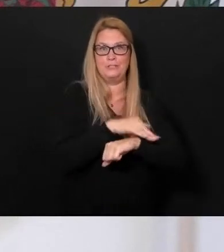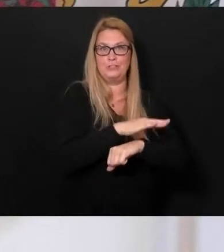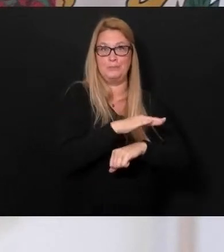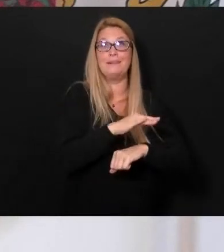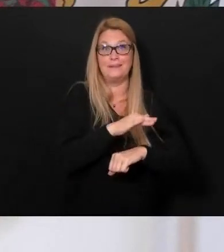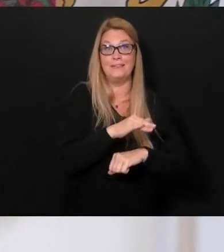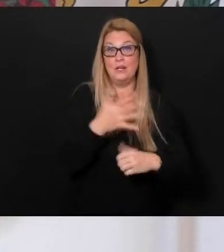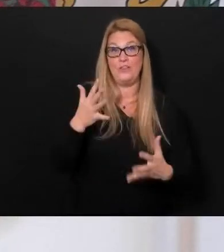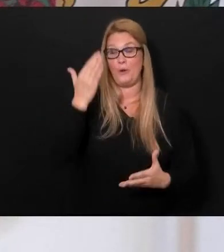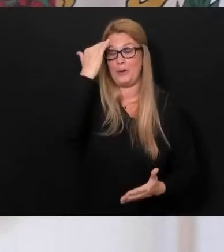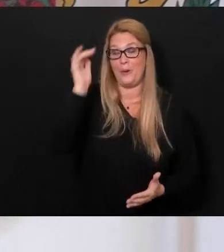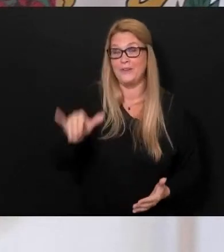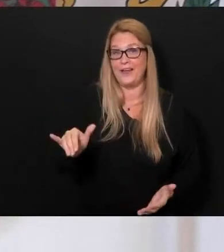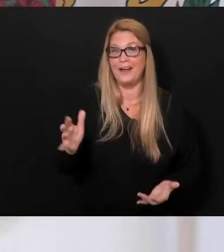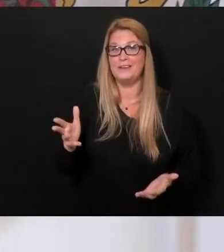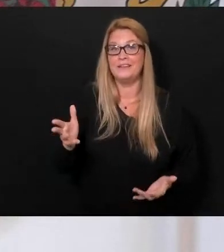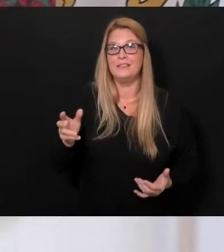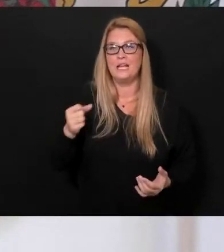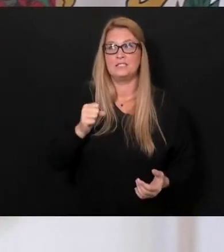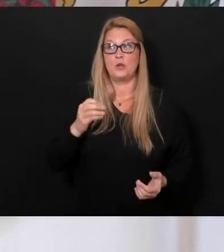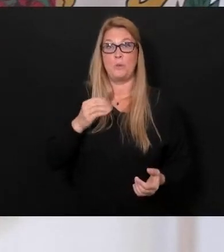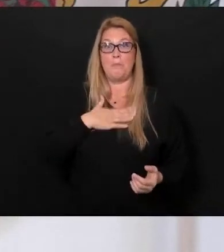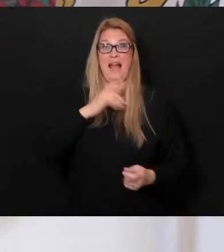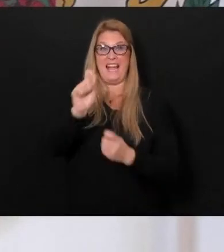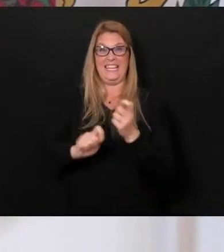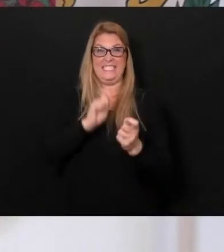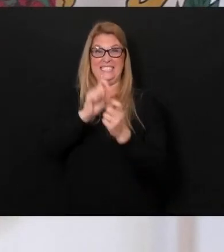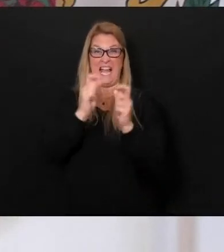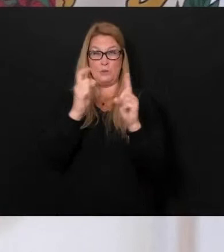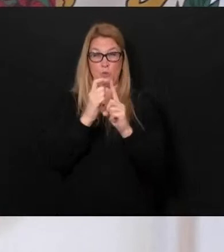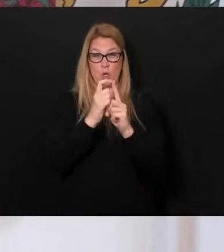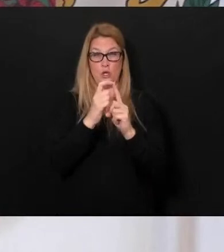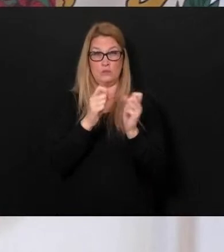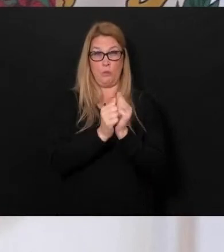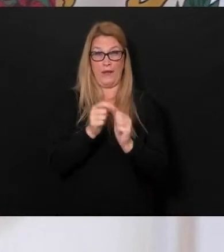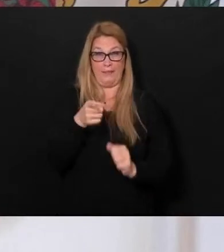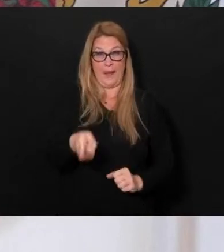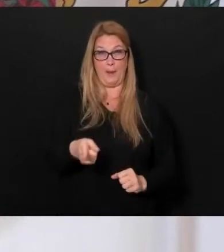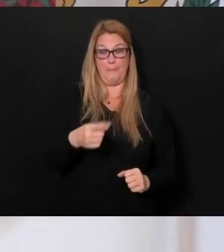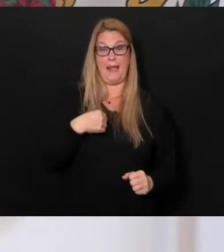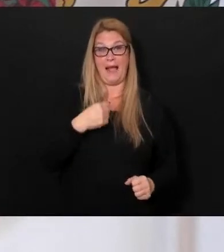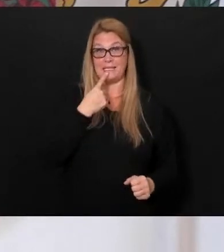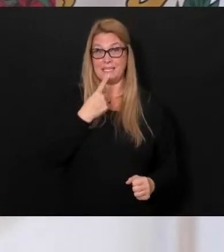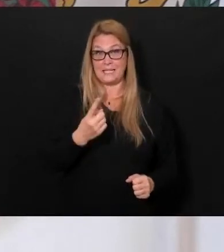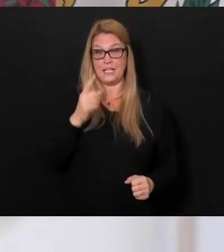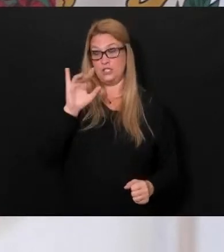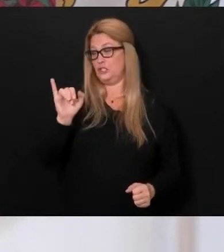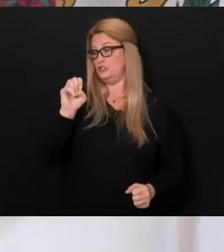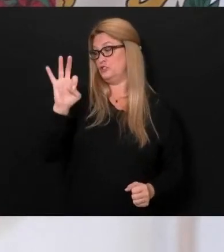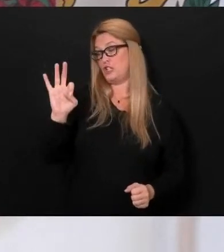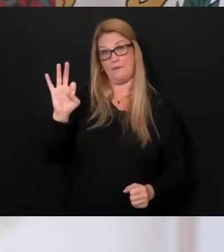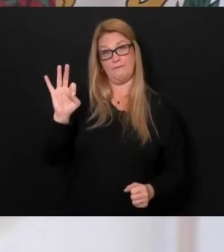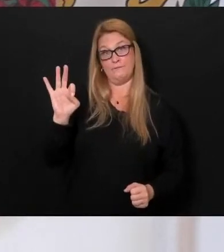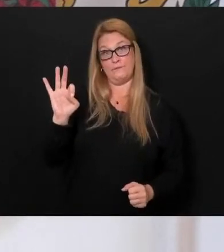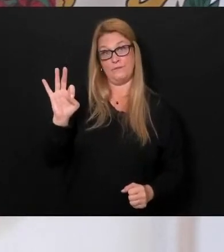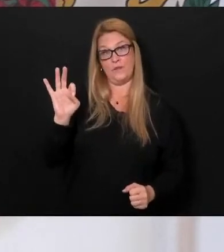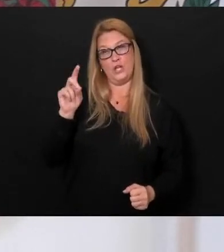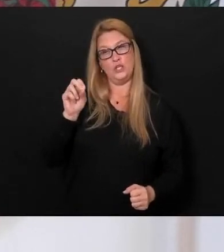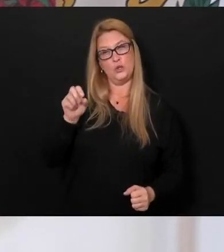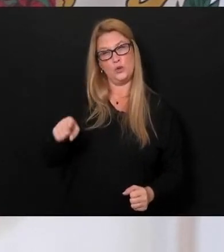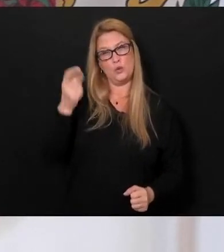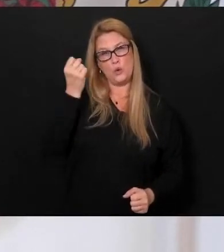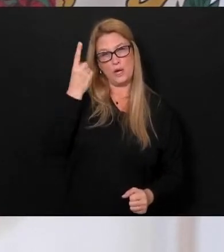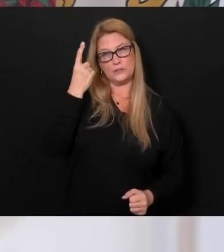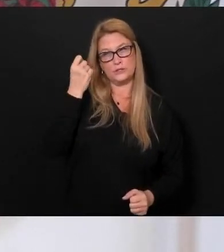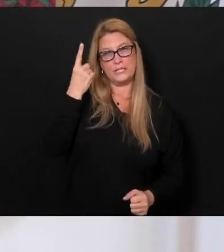out. I said to him, this is exactly what I said. I said, Jeff, do you